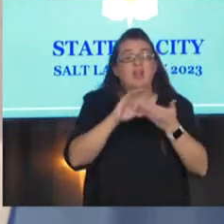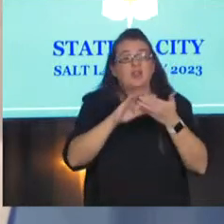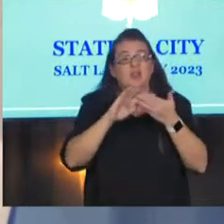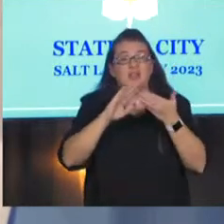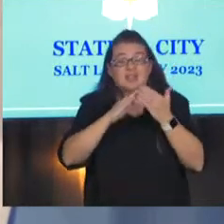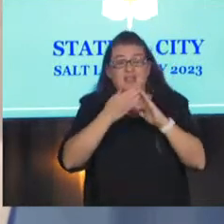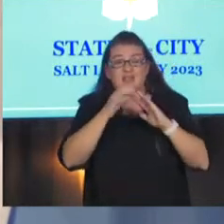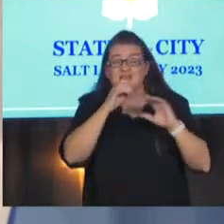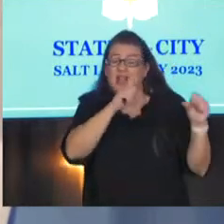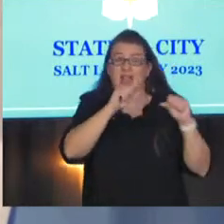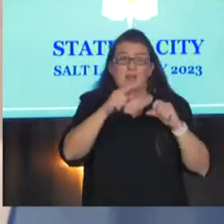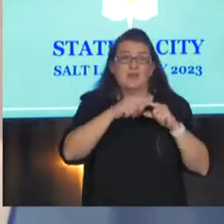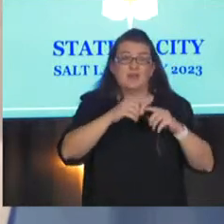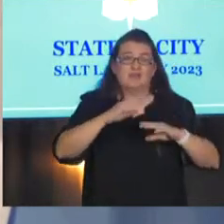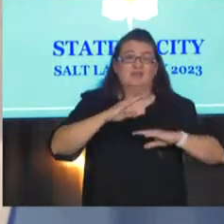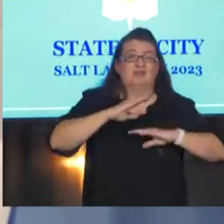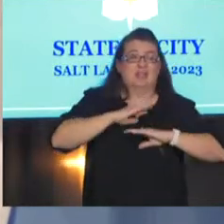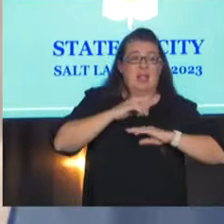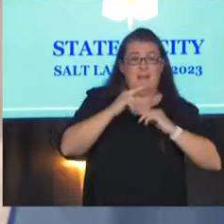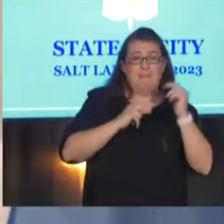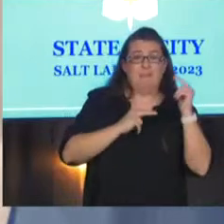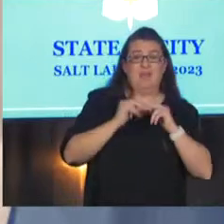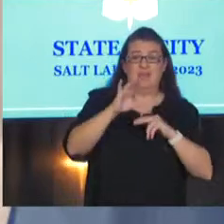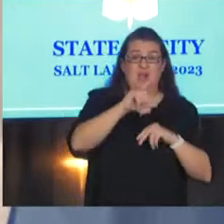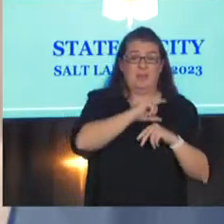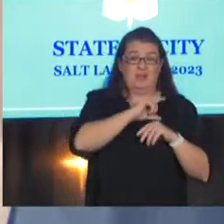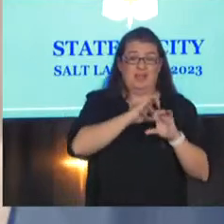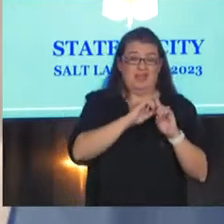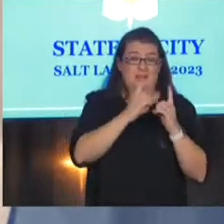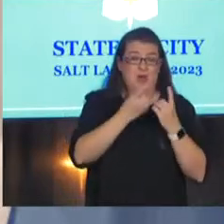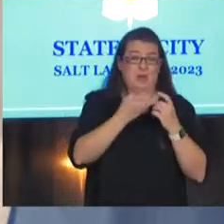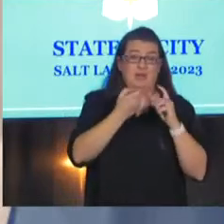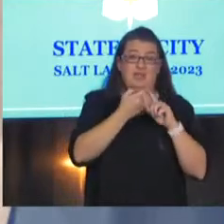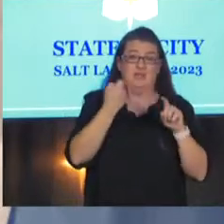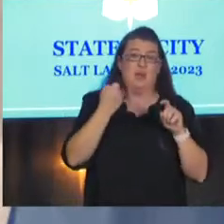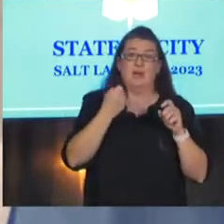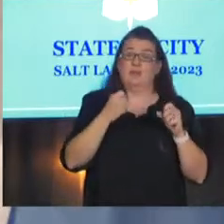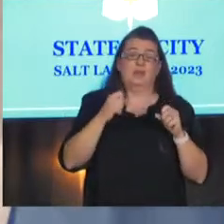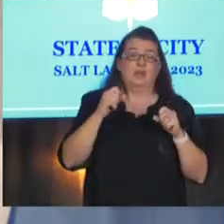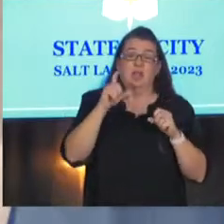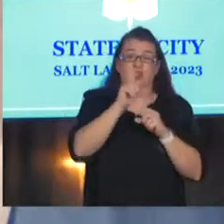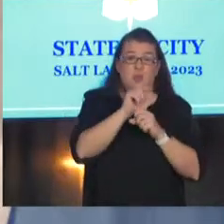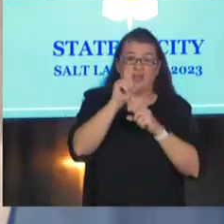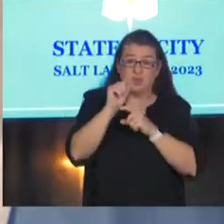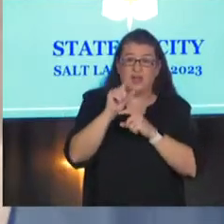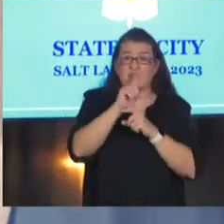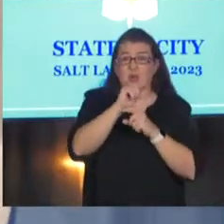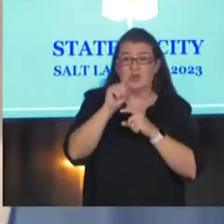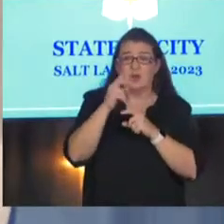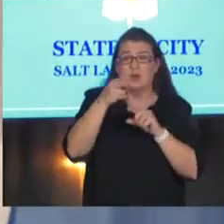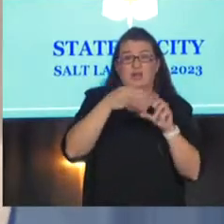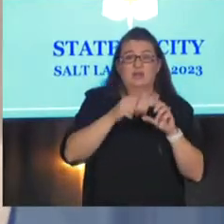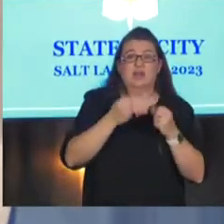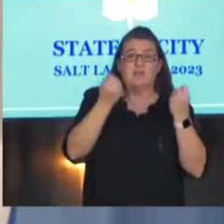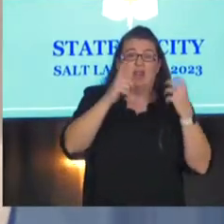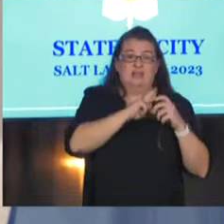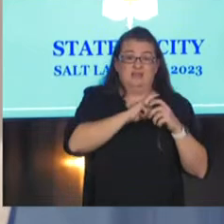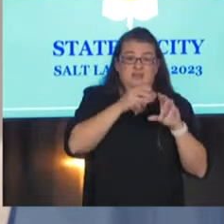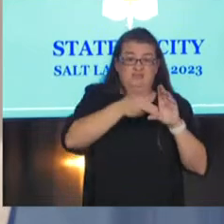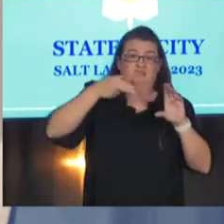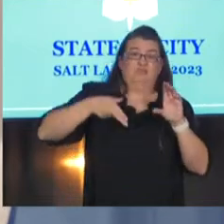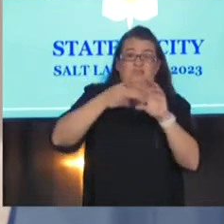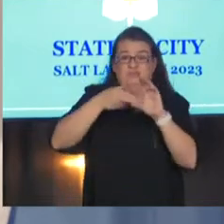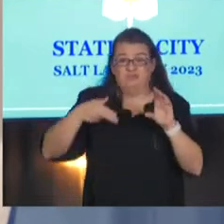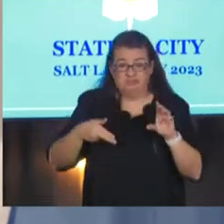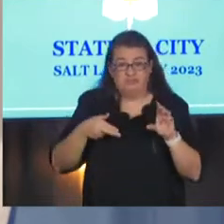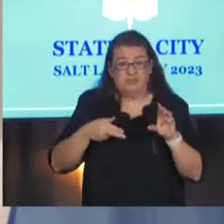been unable to sufficiently rebuild their police departments from the mass resignations of 2020 and 21, unlike other cities